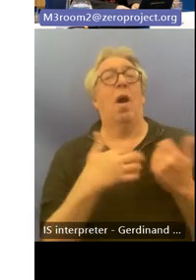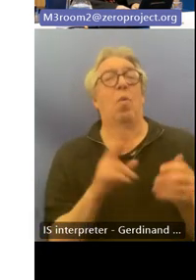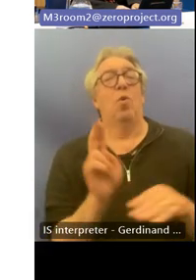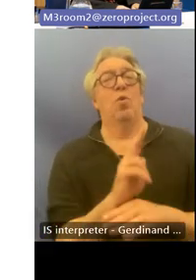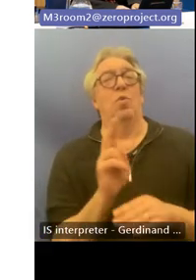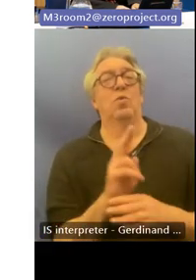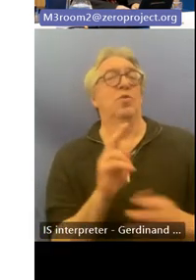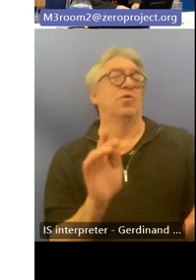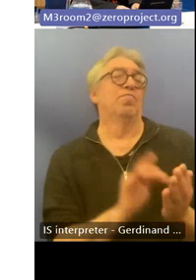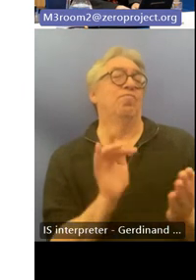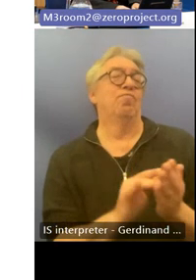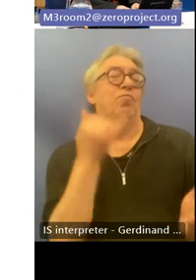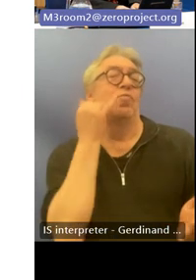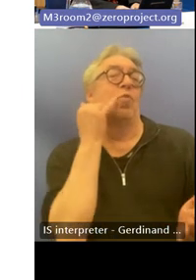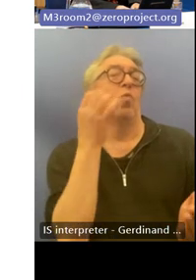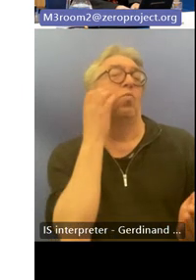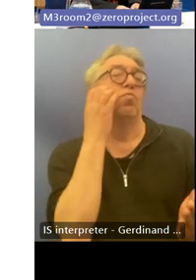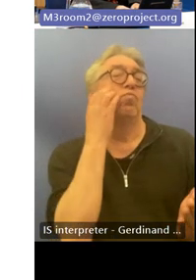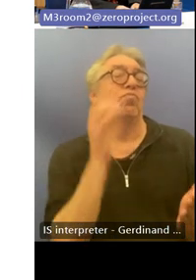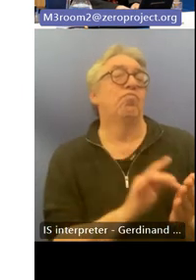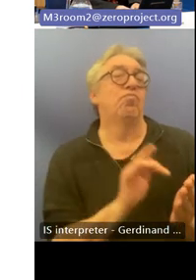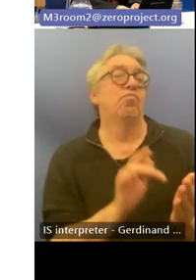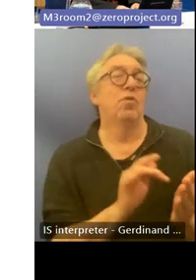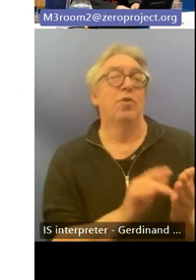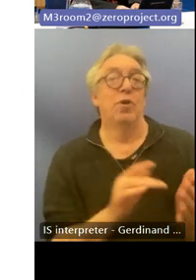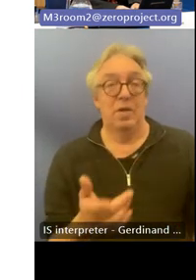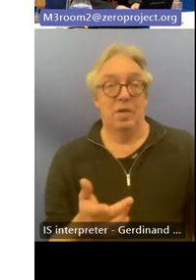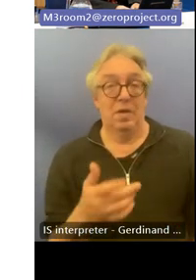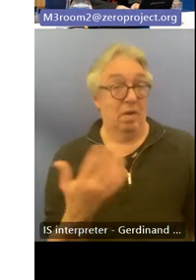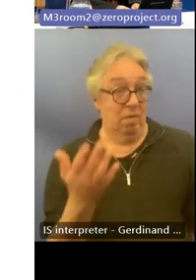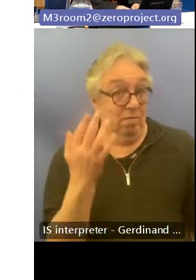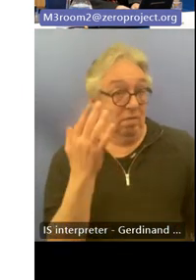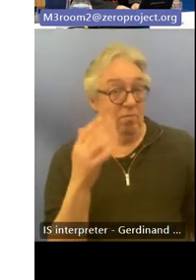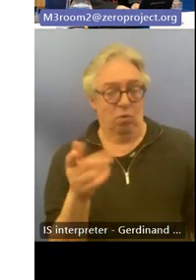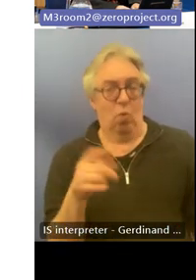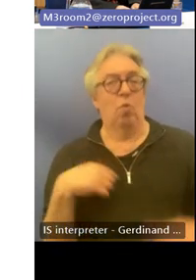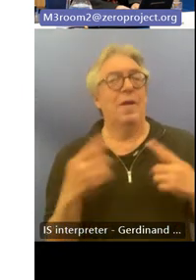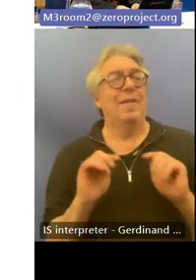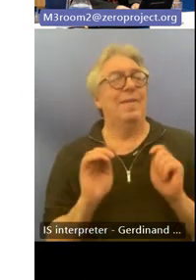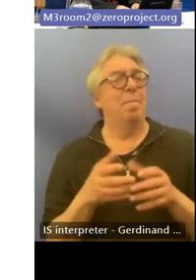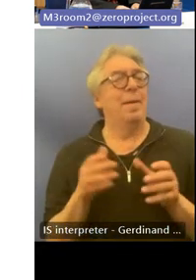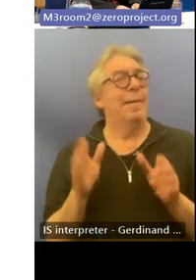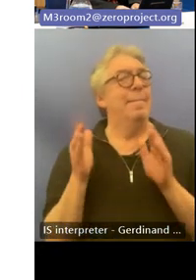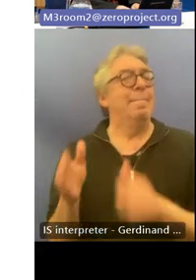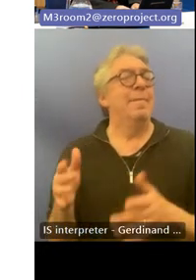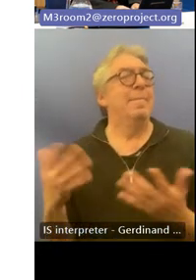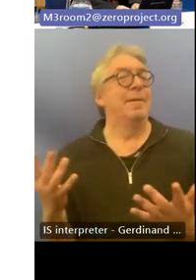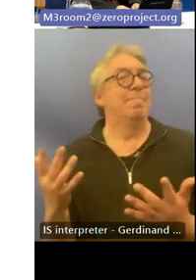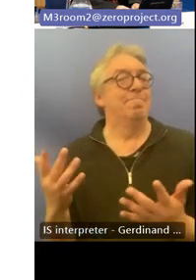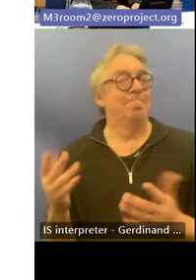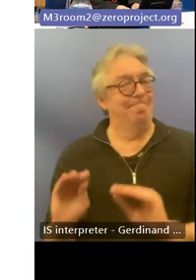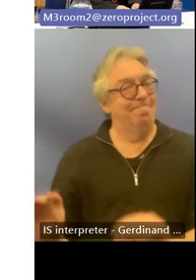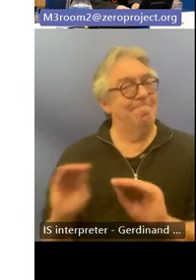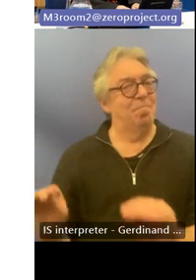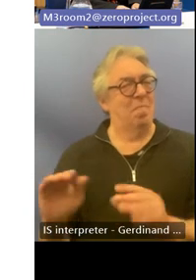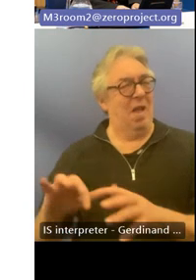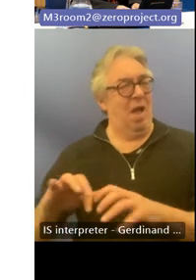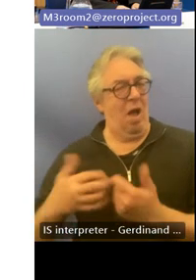our team was organized to work on capacity building and technology improvement